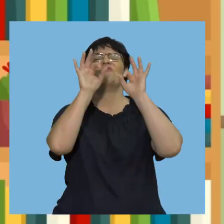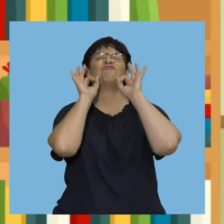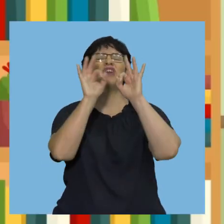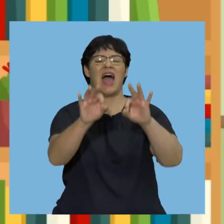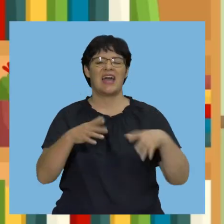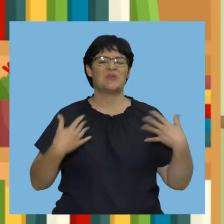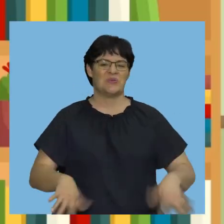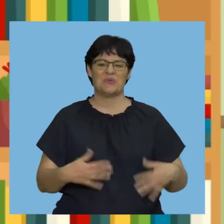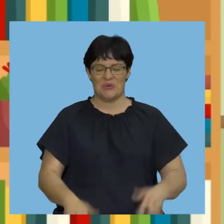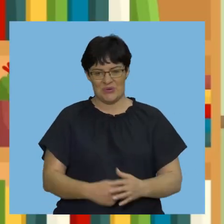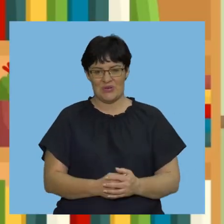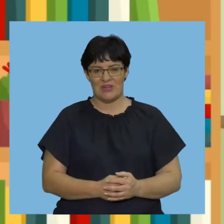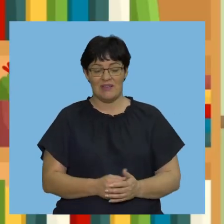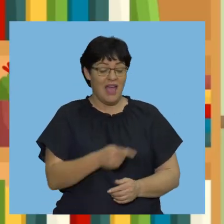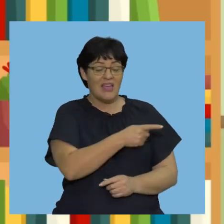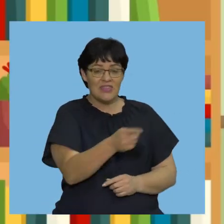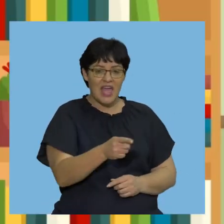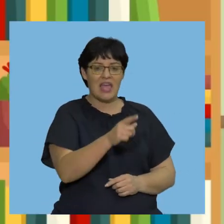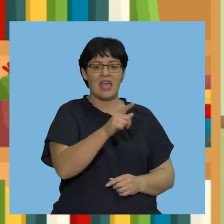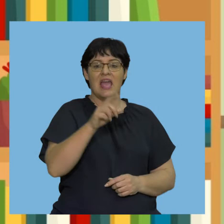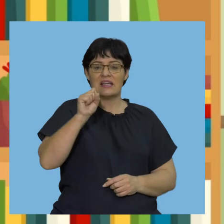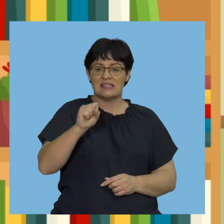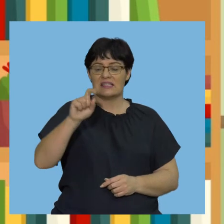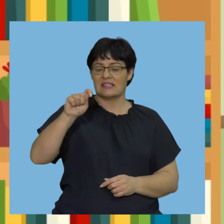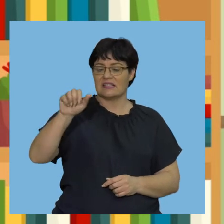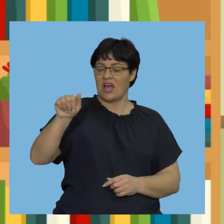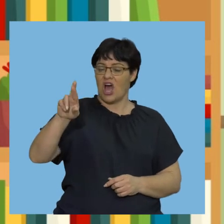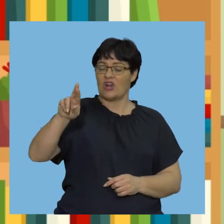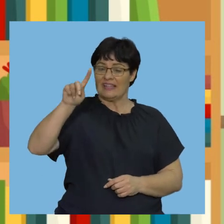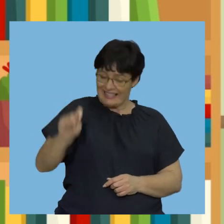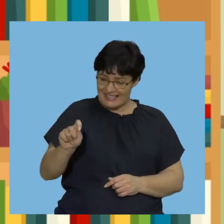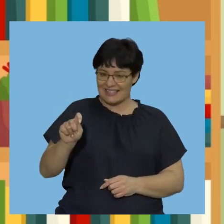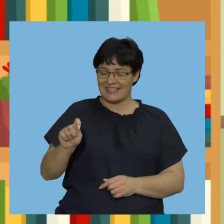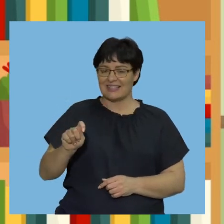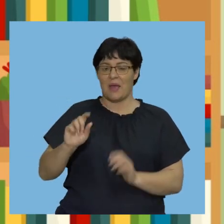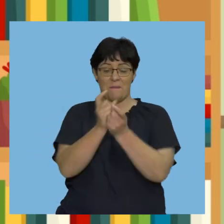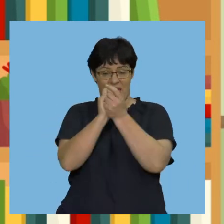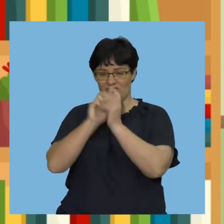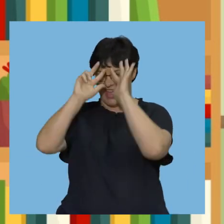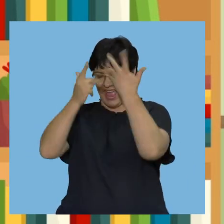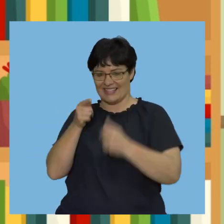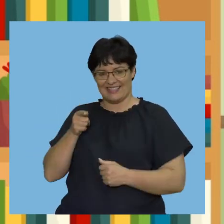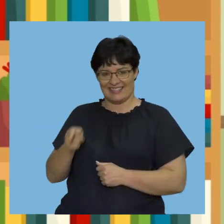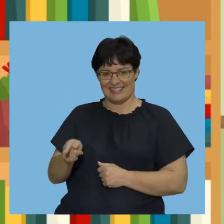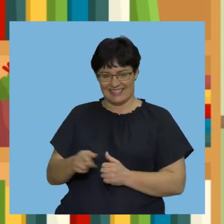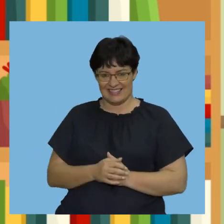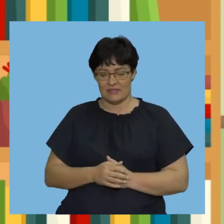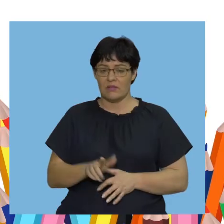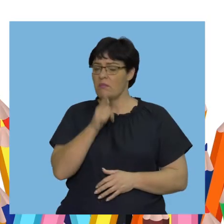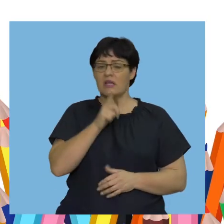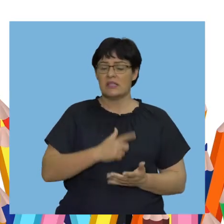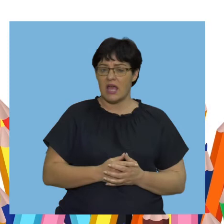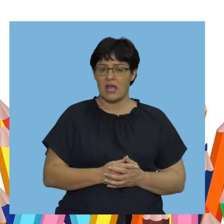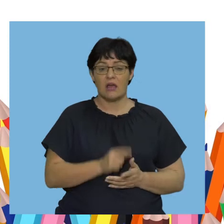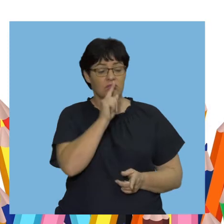Absolutely fantastic! They start the match at 8 o'clock. Do I say,